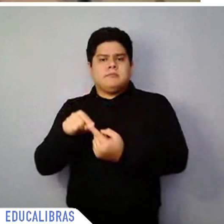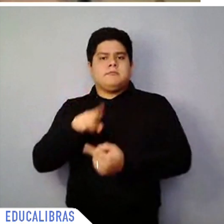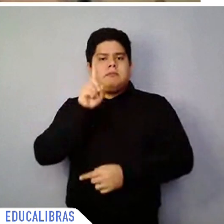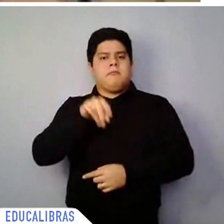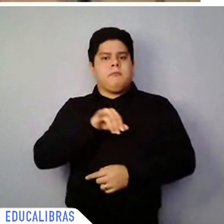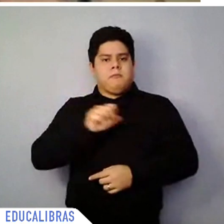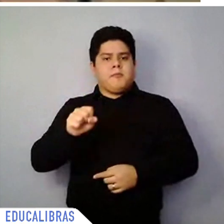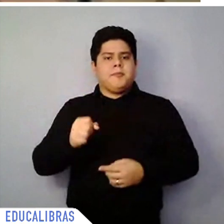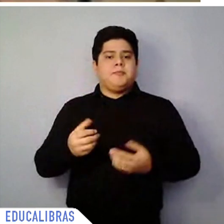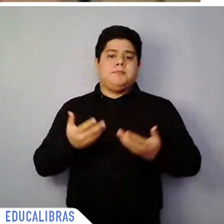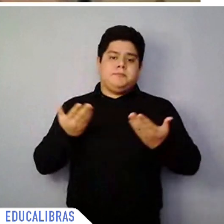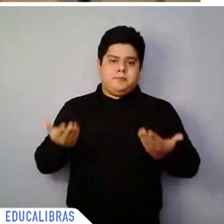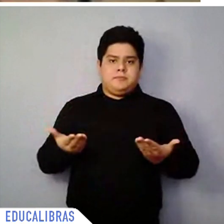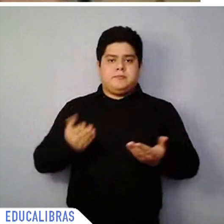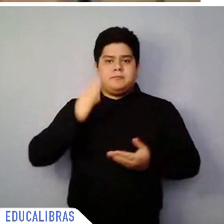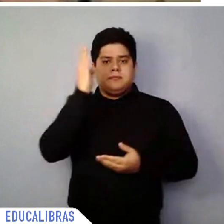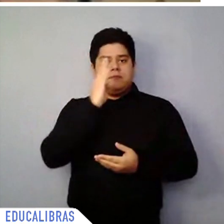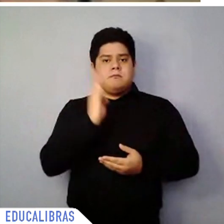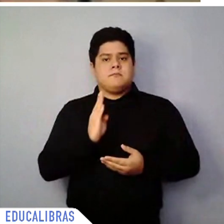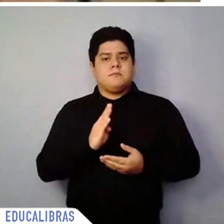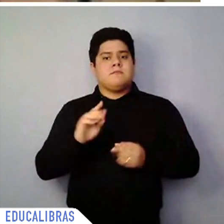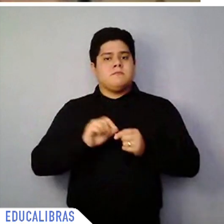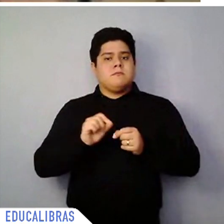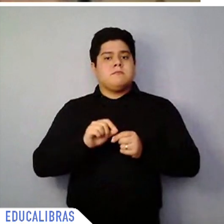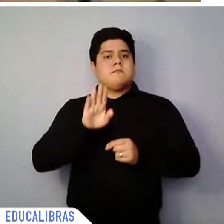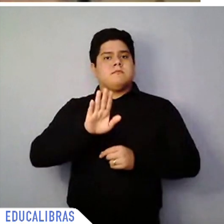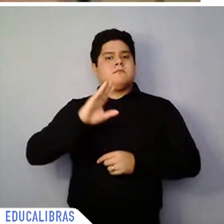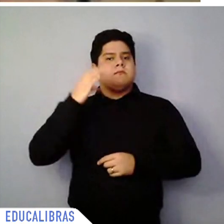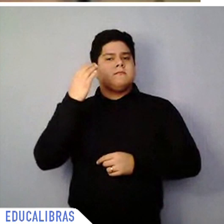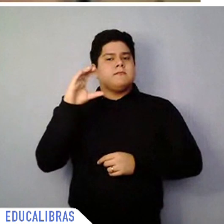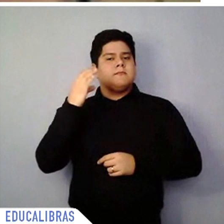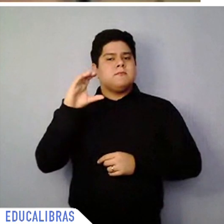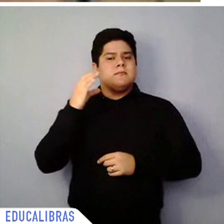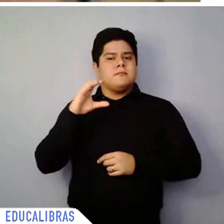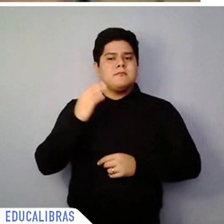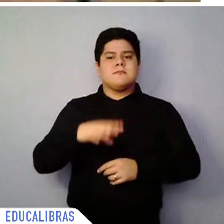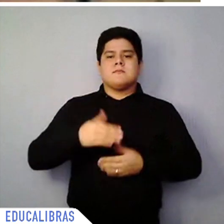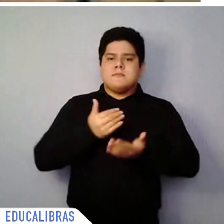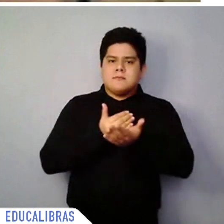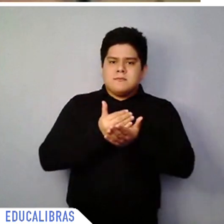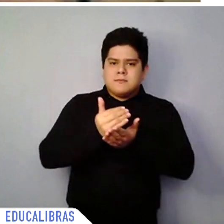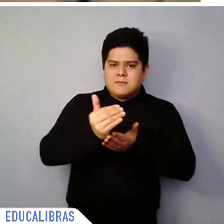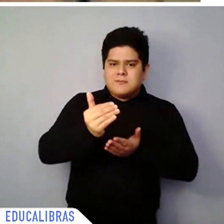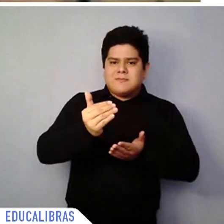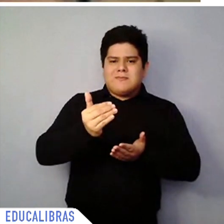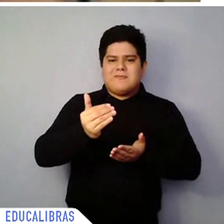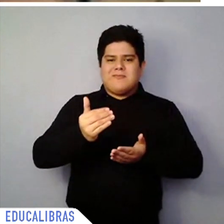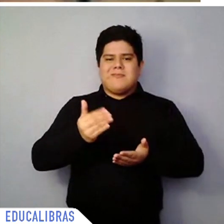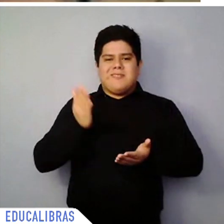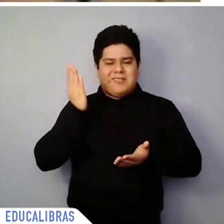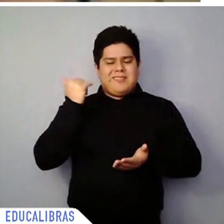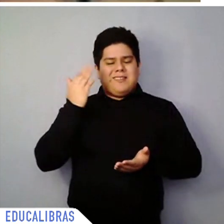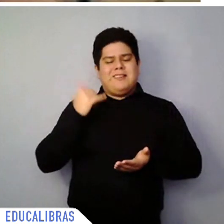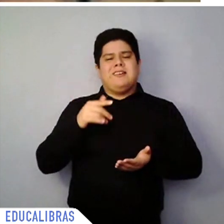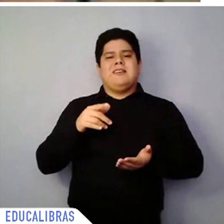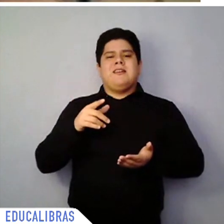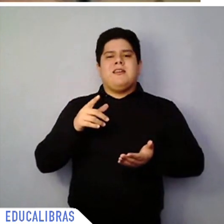There is a way on, we need to show people what we are doing, how we are going to get there, and what the main objectives are.